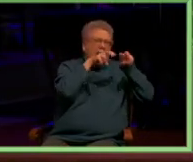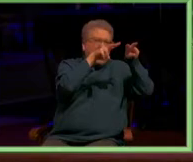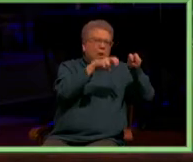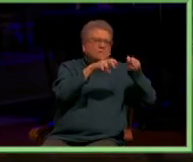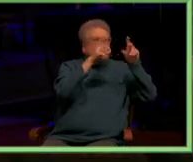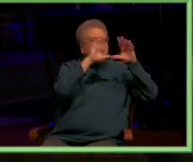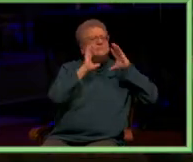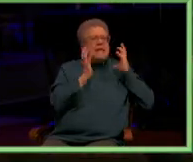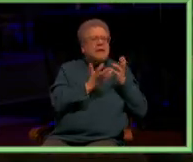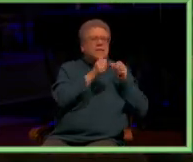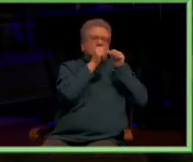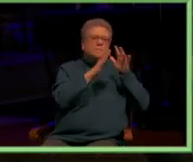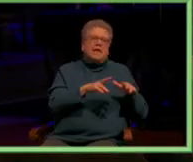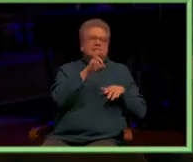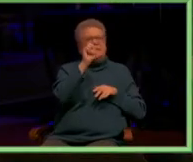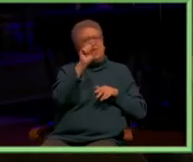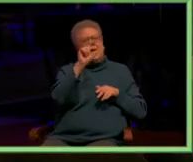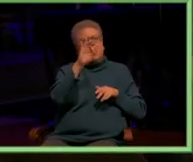shelves.